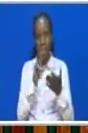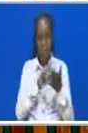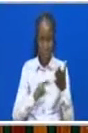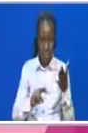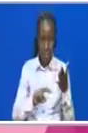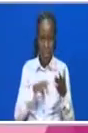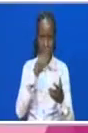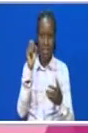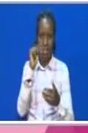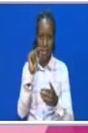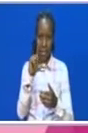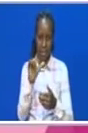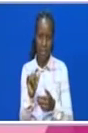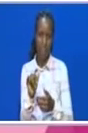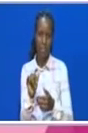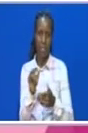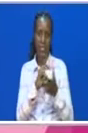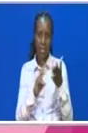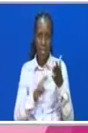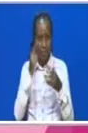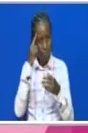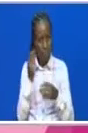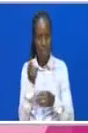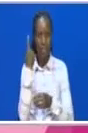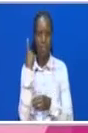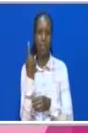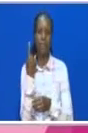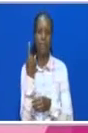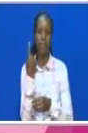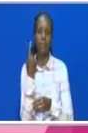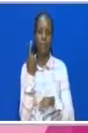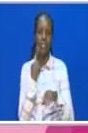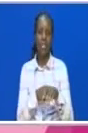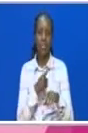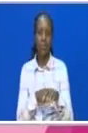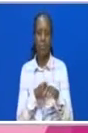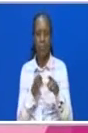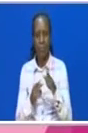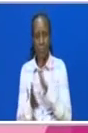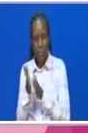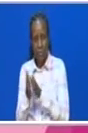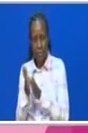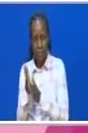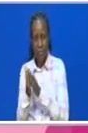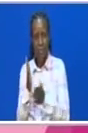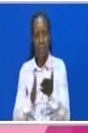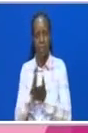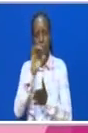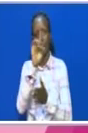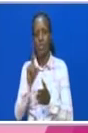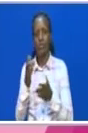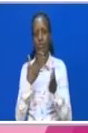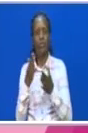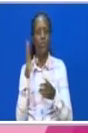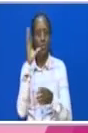or keenly? Read for understanding. When you just rush through a question, you may not be